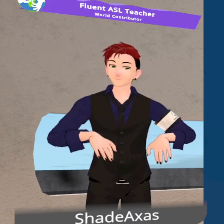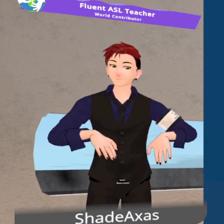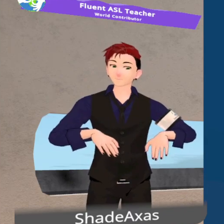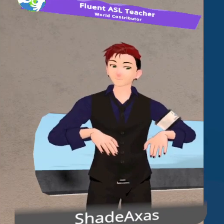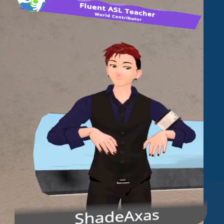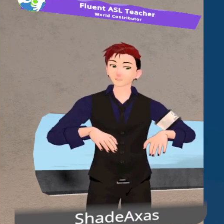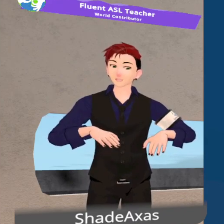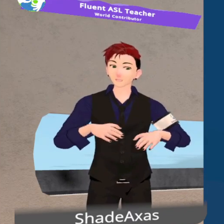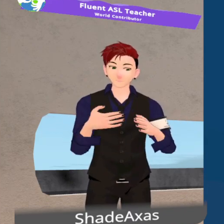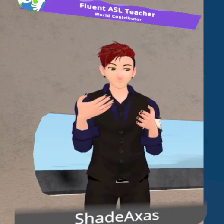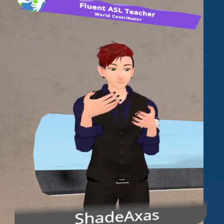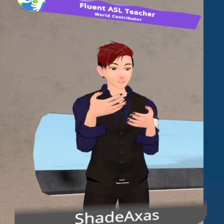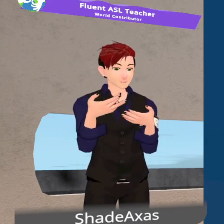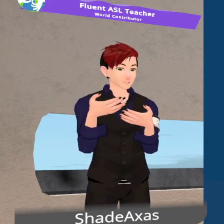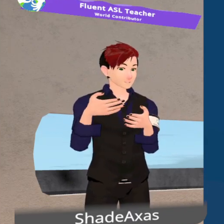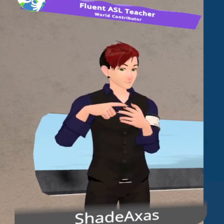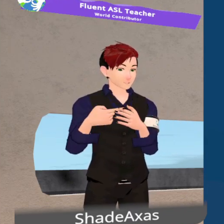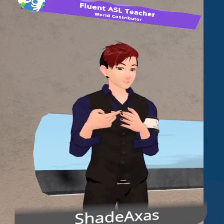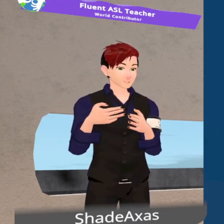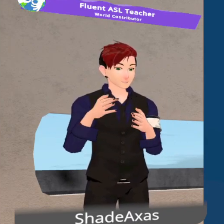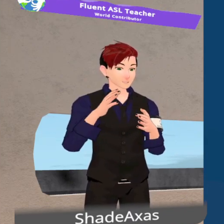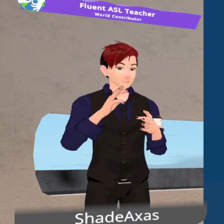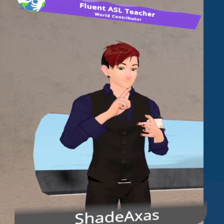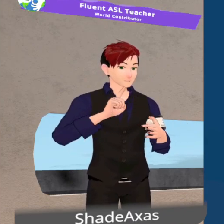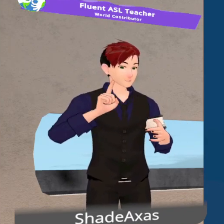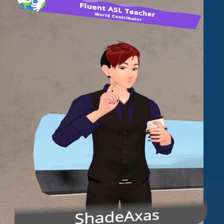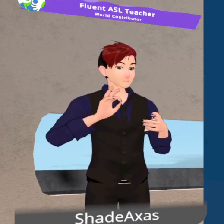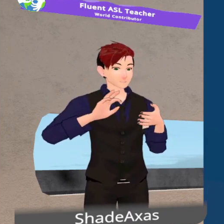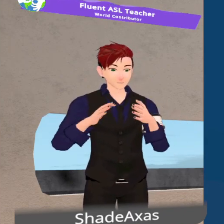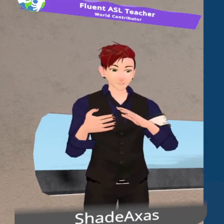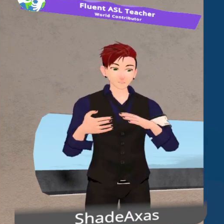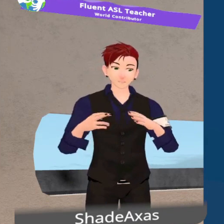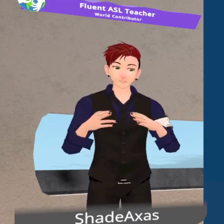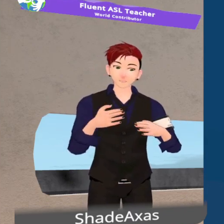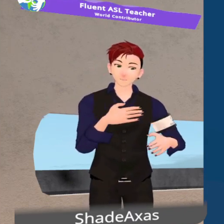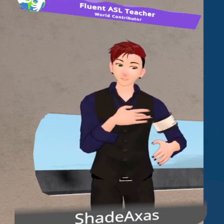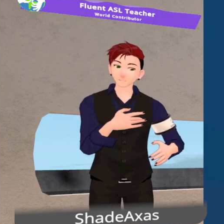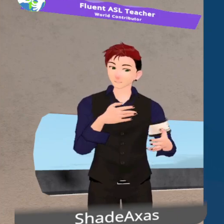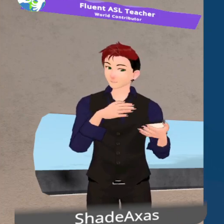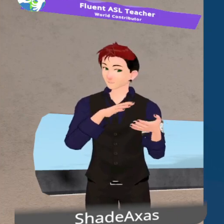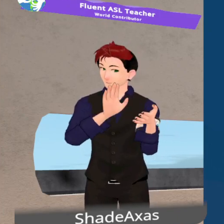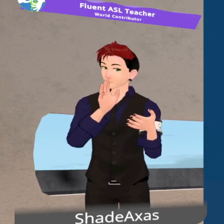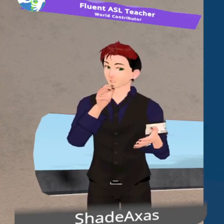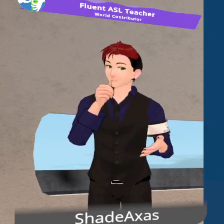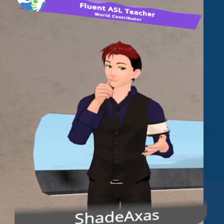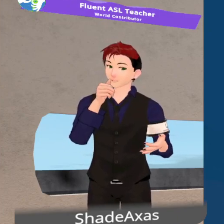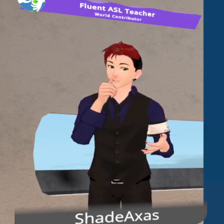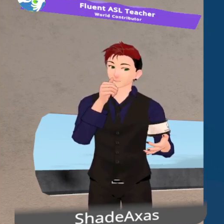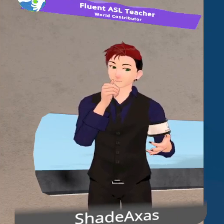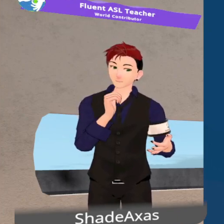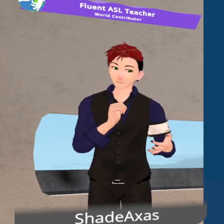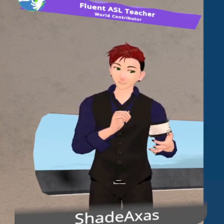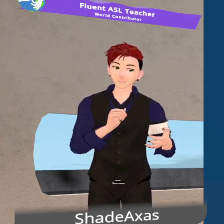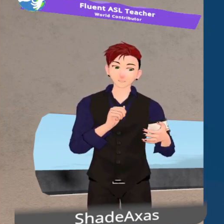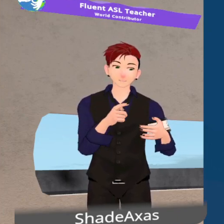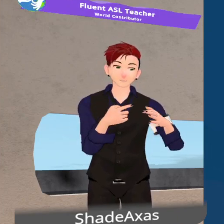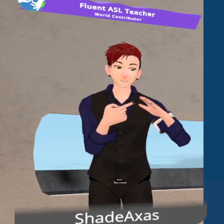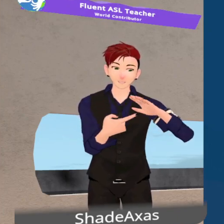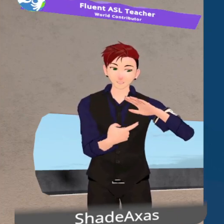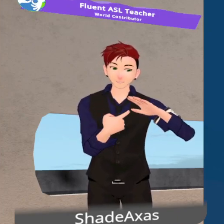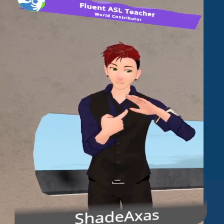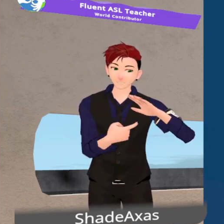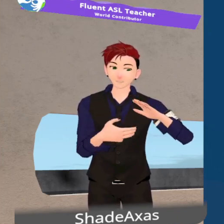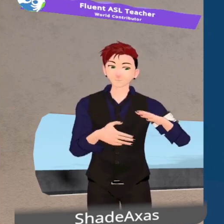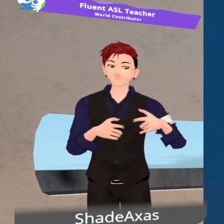in it. Again, like I said at the beginning, the deaf community has been faced with lots of difficulties